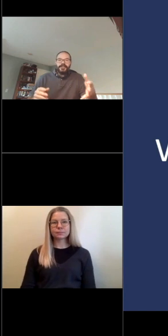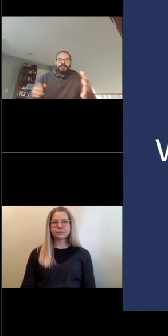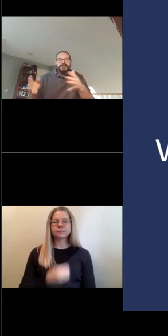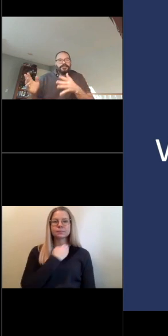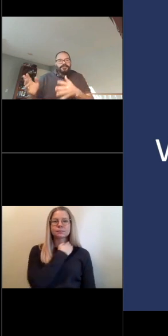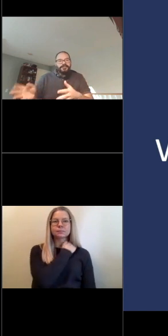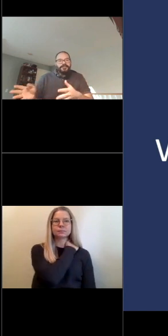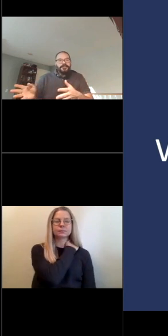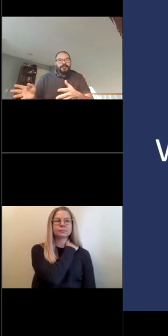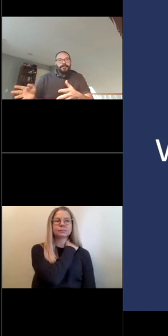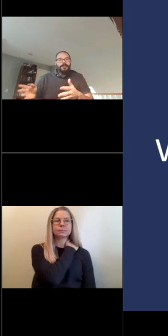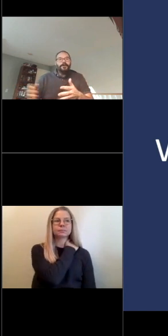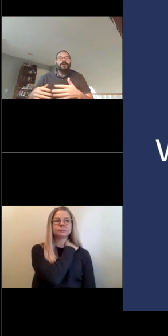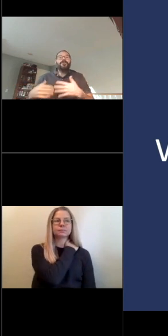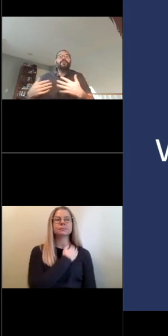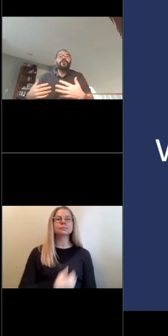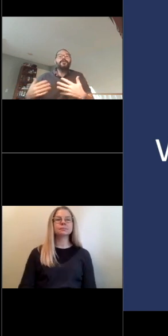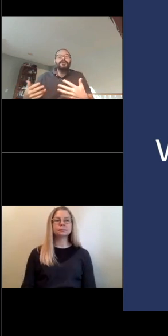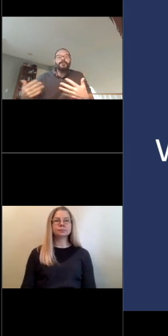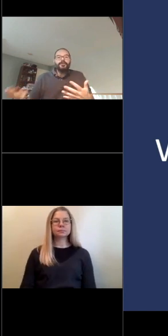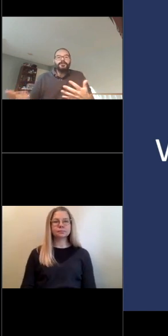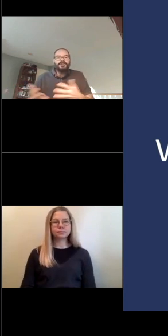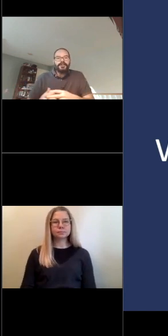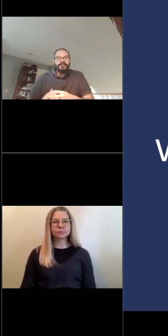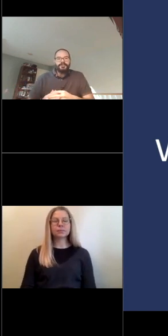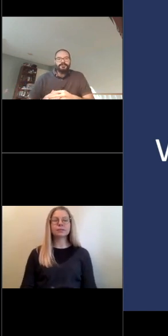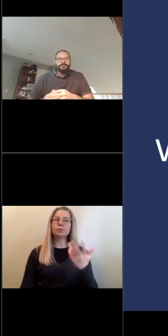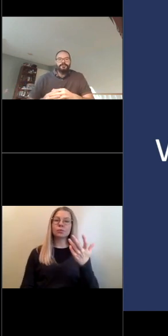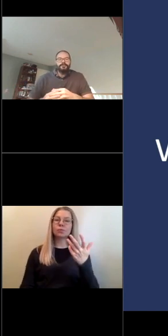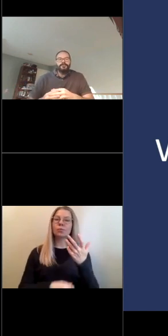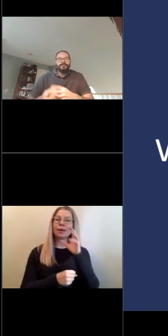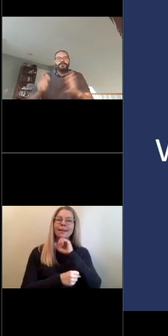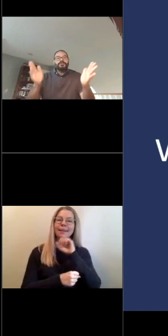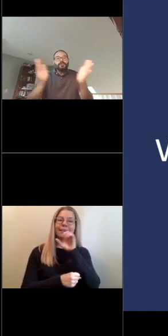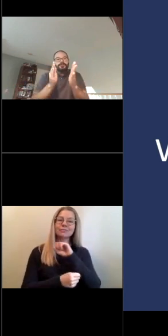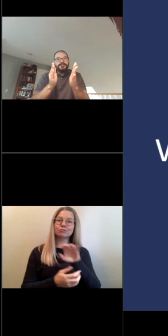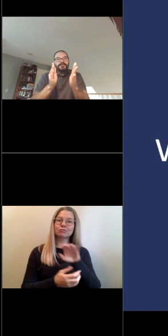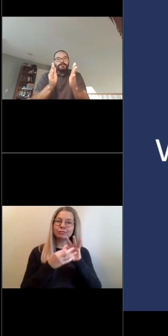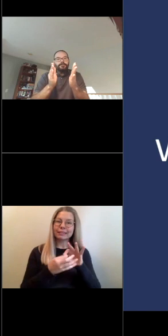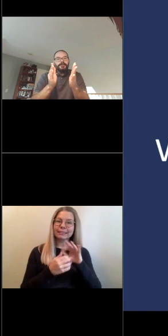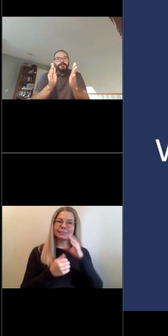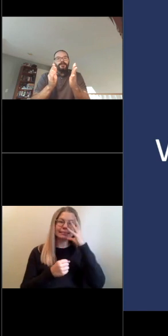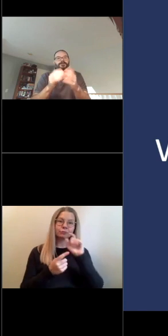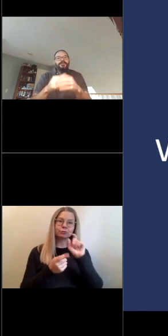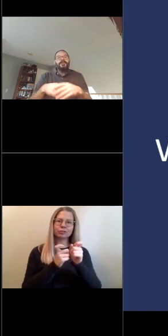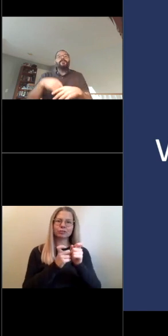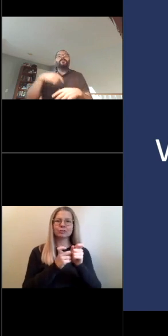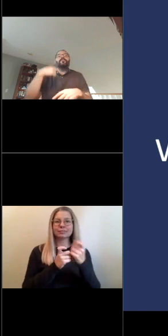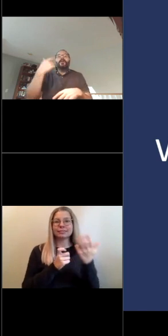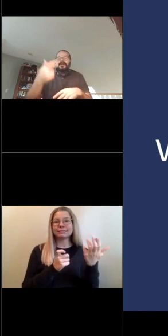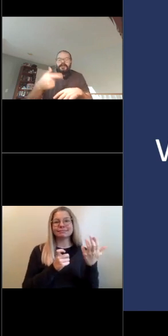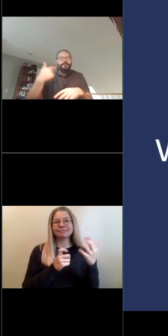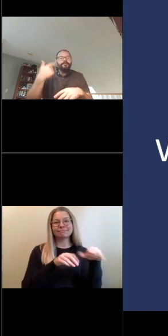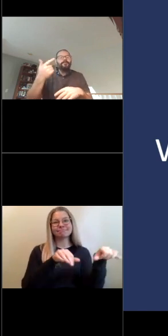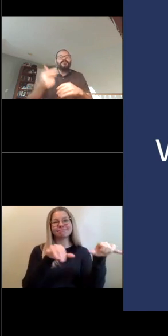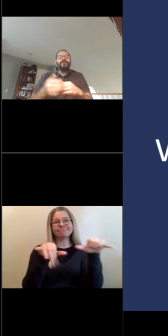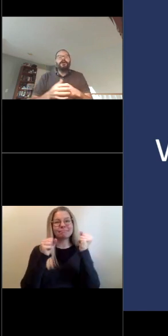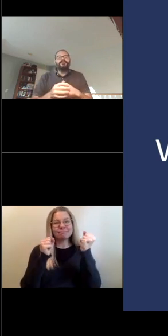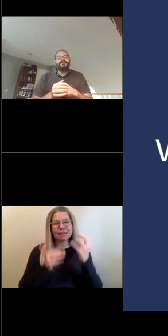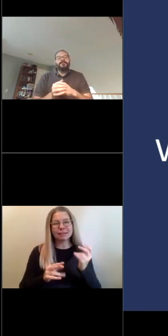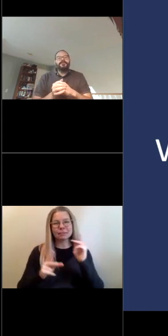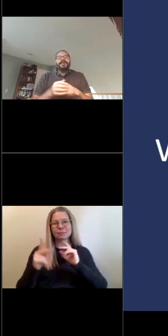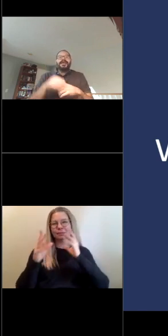age-related changes in sleep are a normal course of aging. Shortened sleep windows, waking up